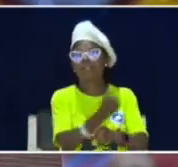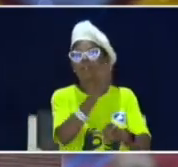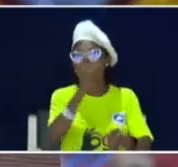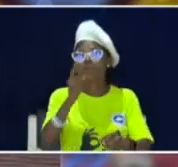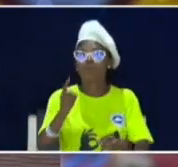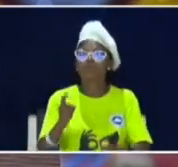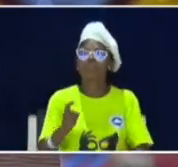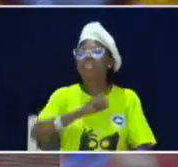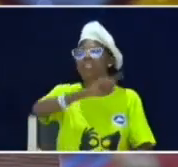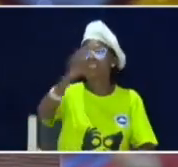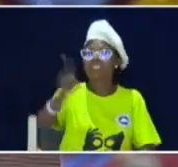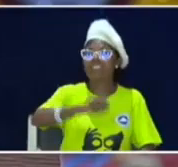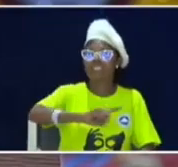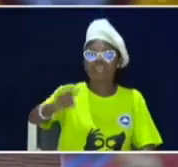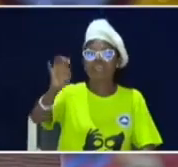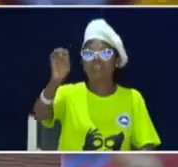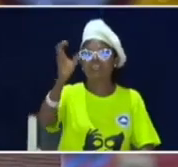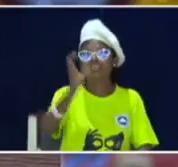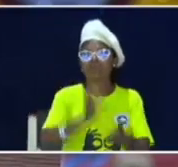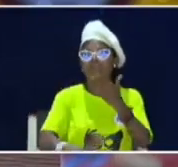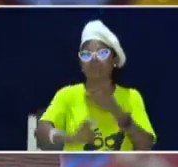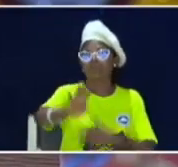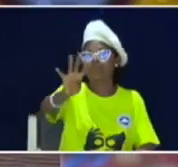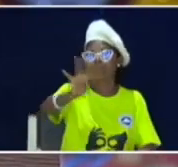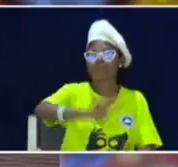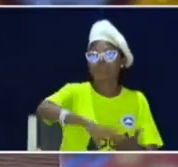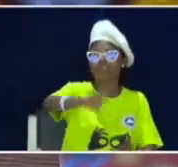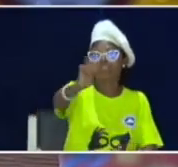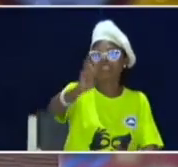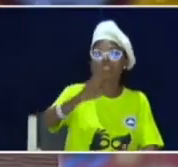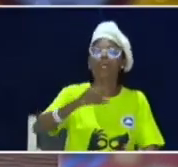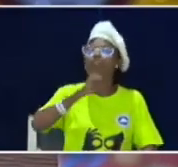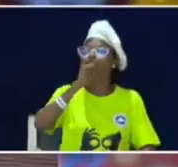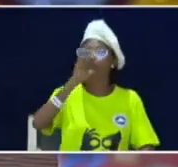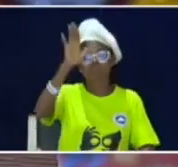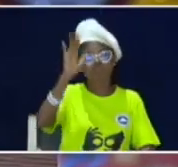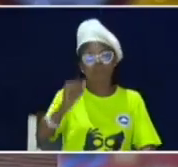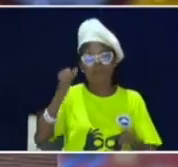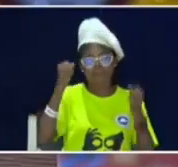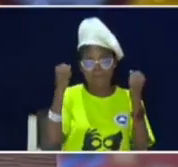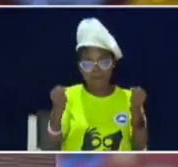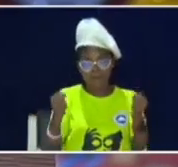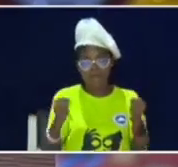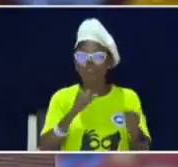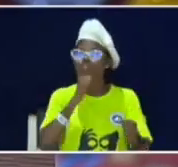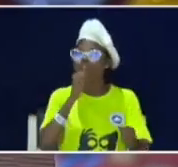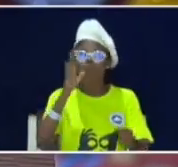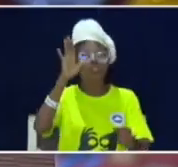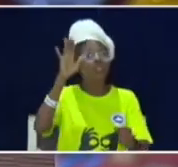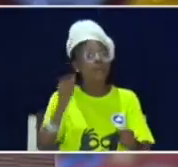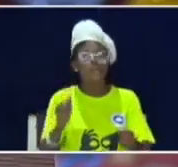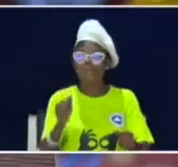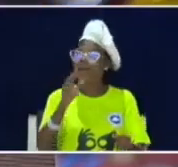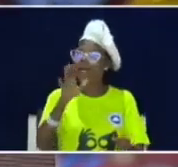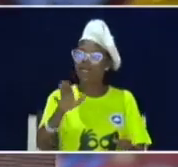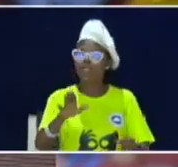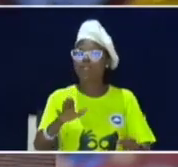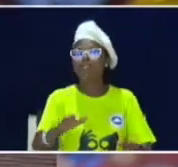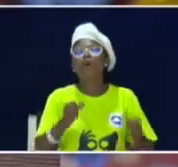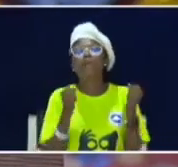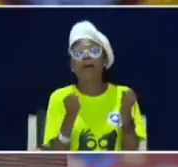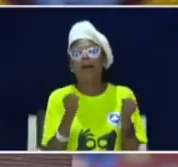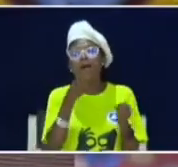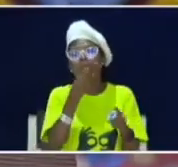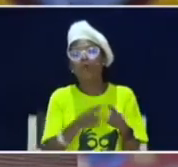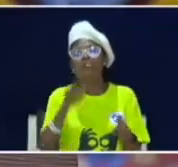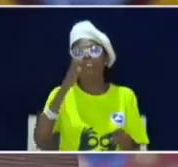verse 6 says, Zechariah chapter 4 and verse 6 says, not by power, not by might, but by my spirit,